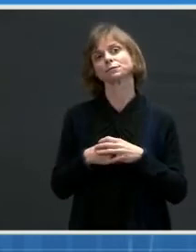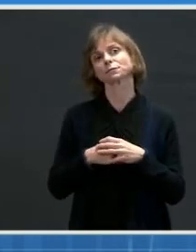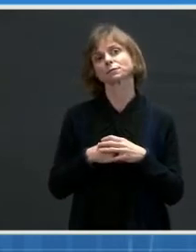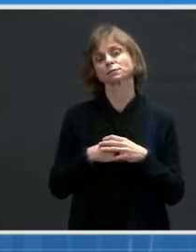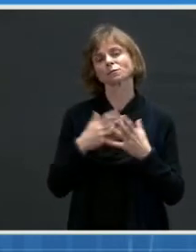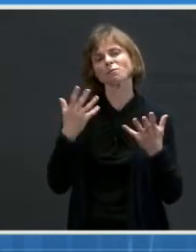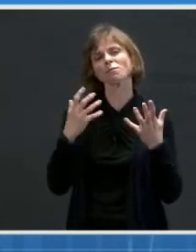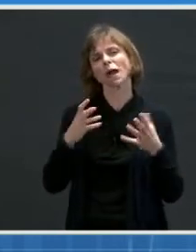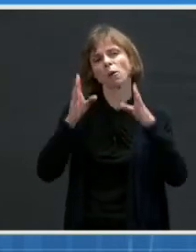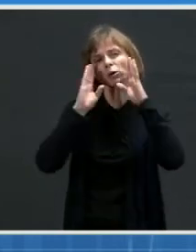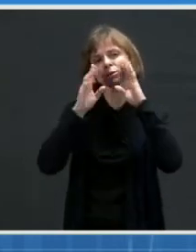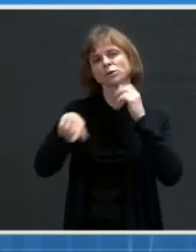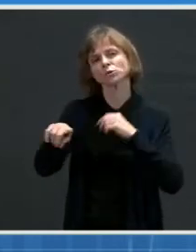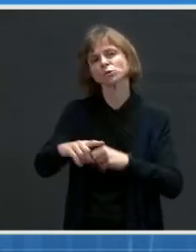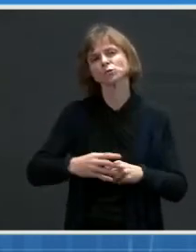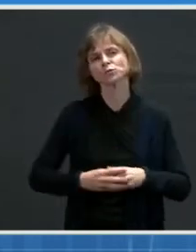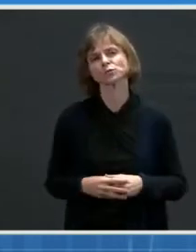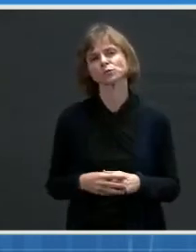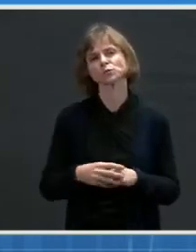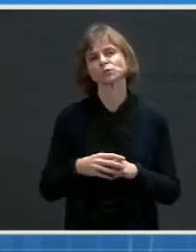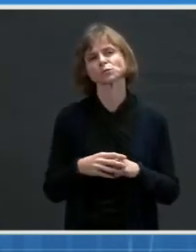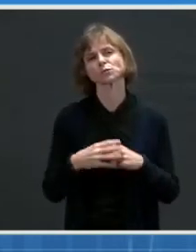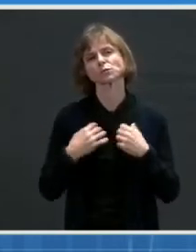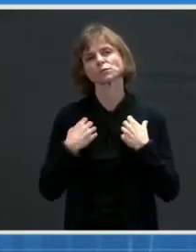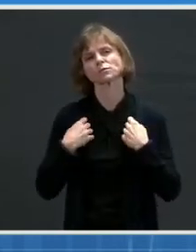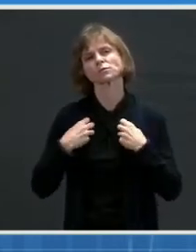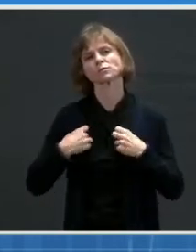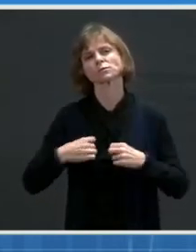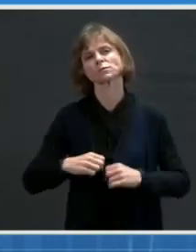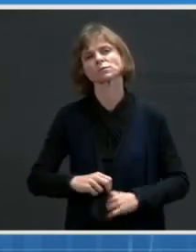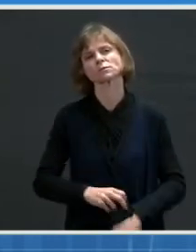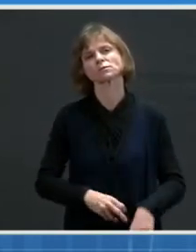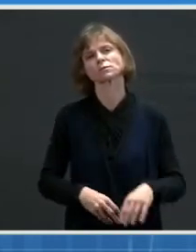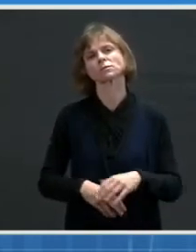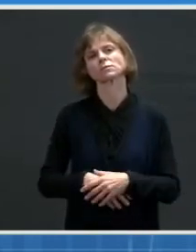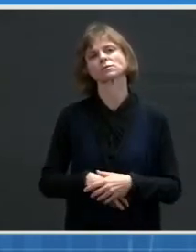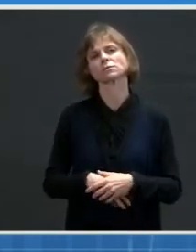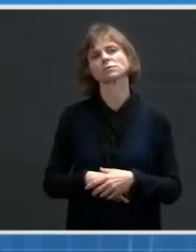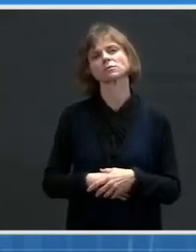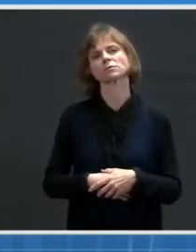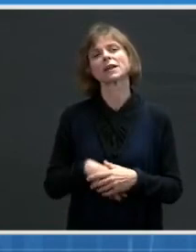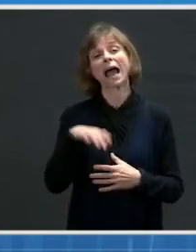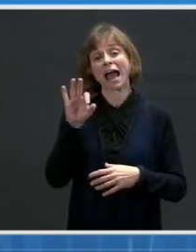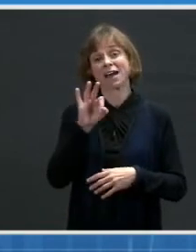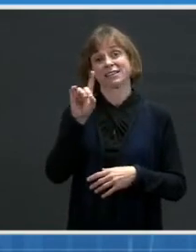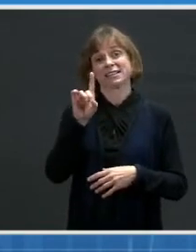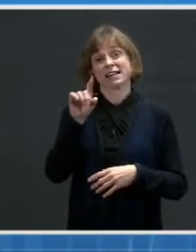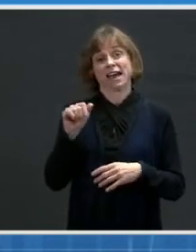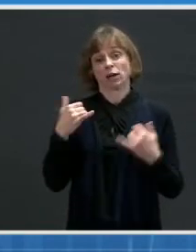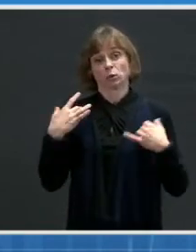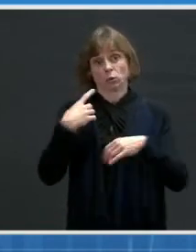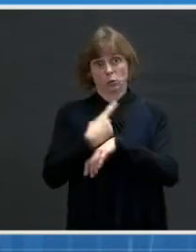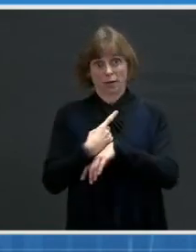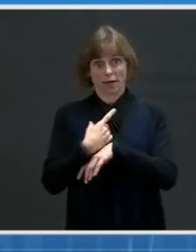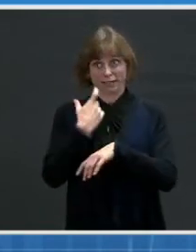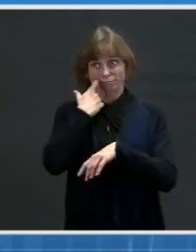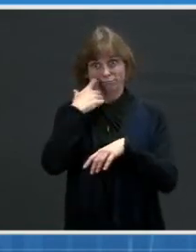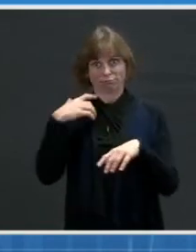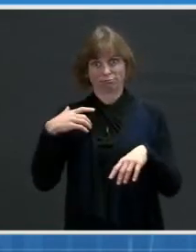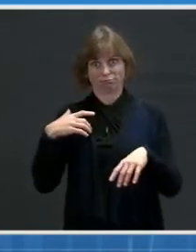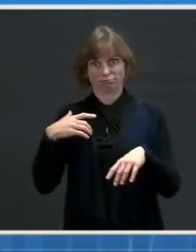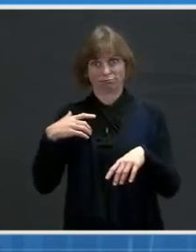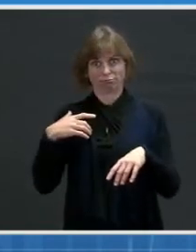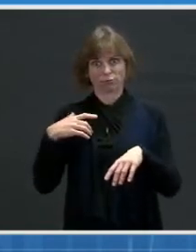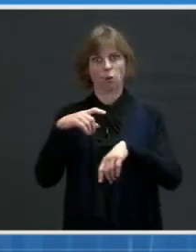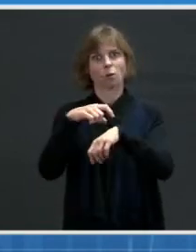to your attention something that the FDA has done today in having a press briefing, I believe,